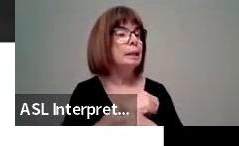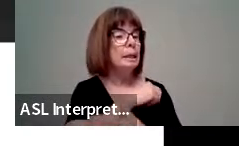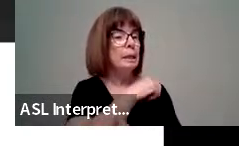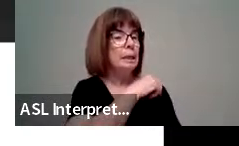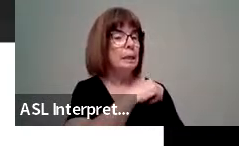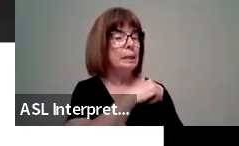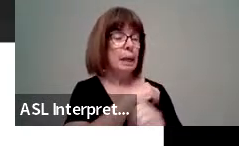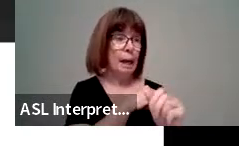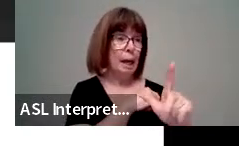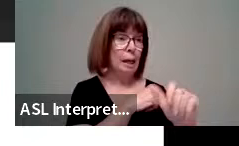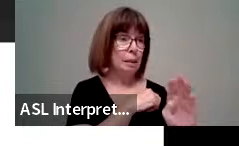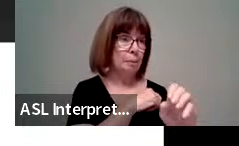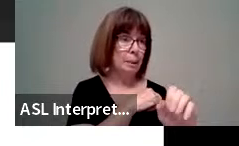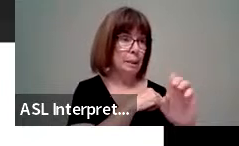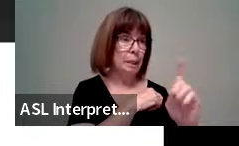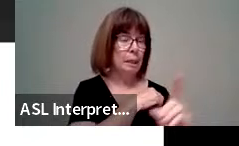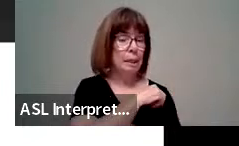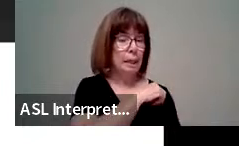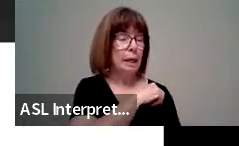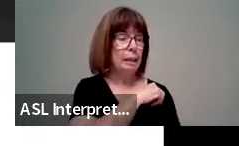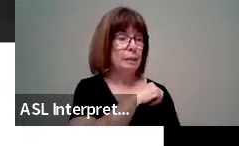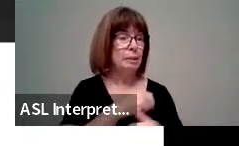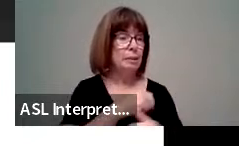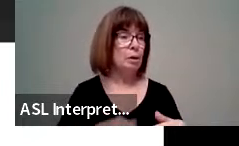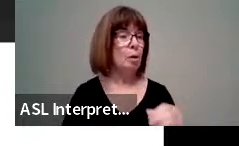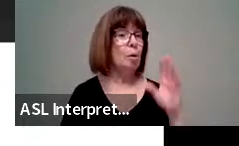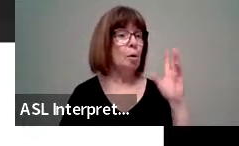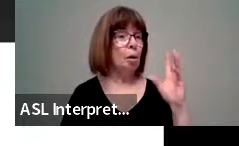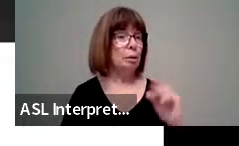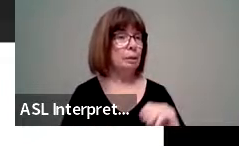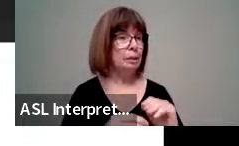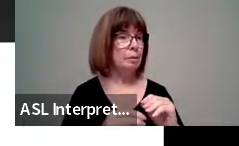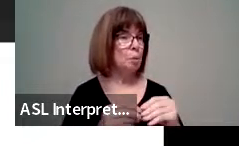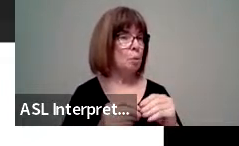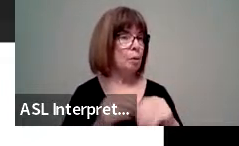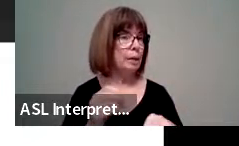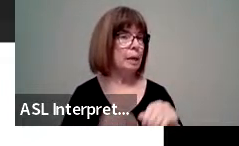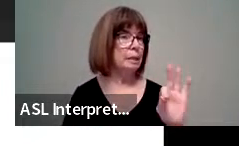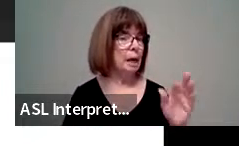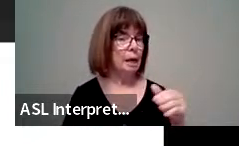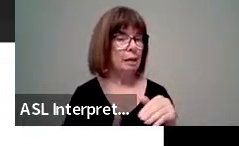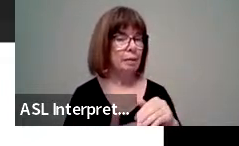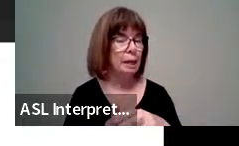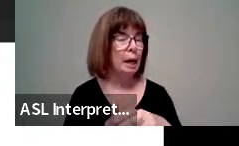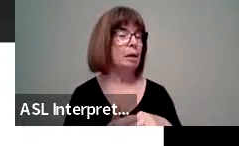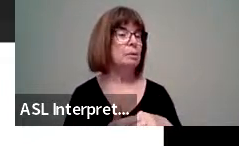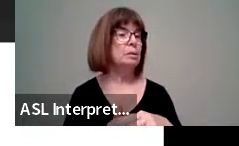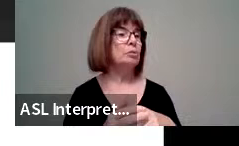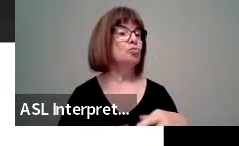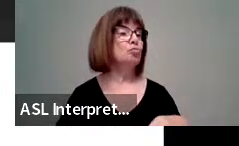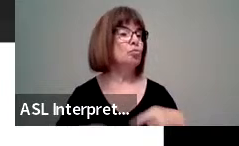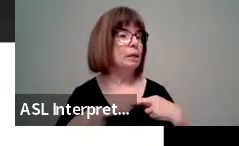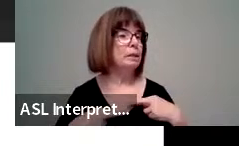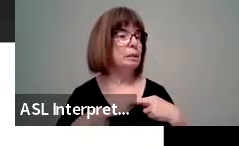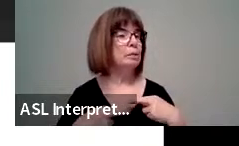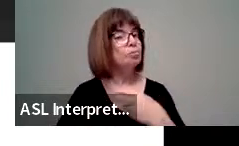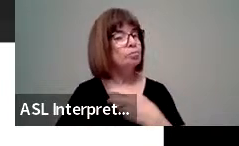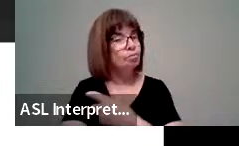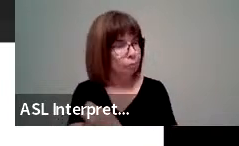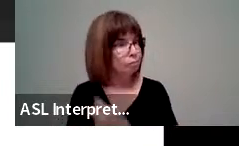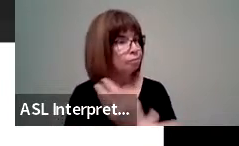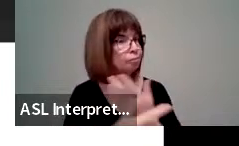Over 9,000 Alameda County residents have received Jynneos vaccine. And this